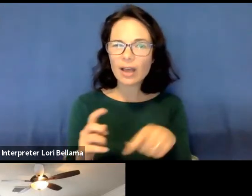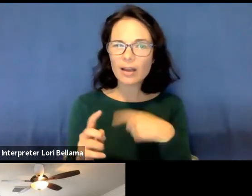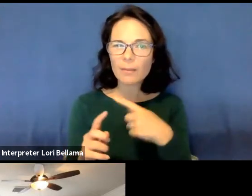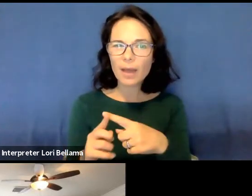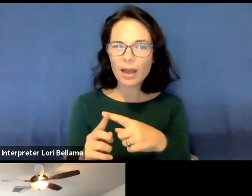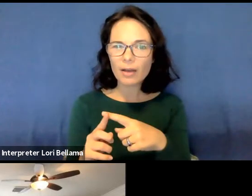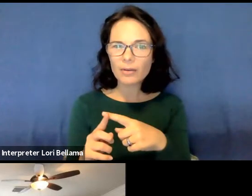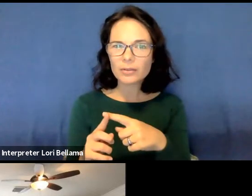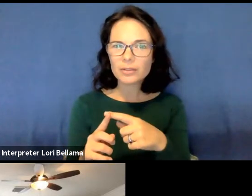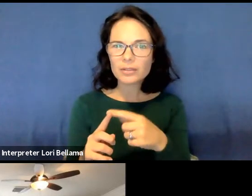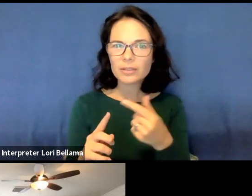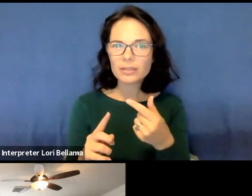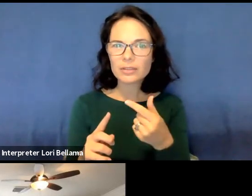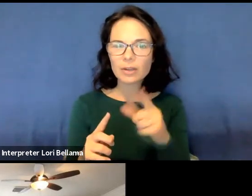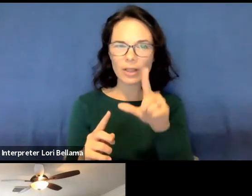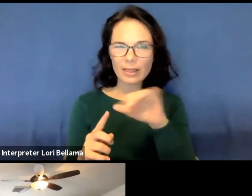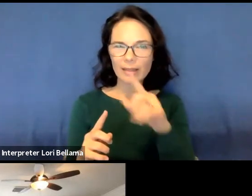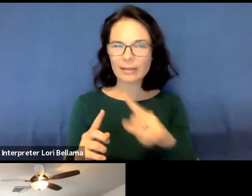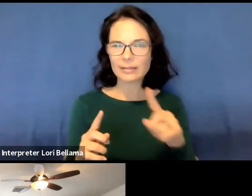What's going to be different?